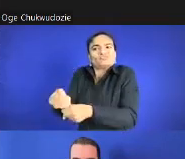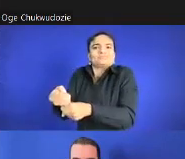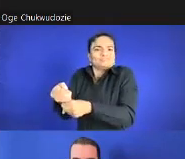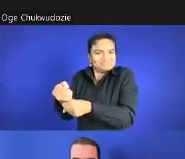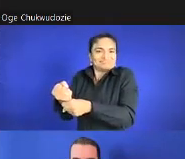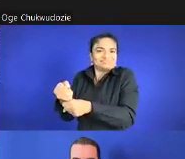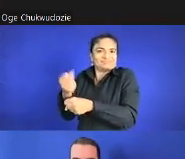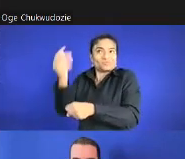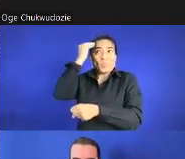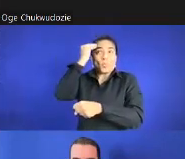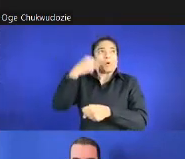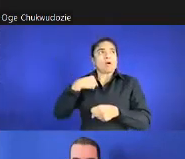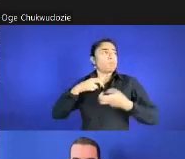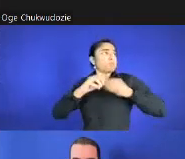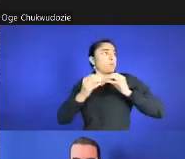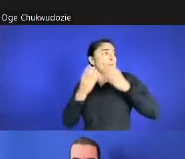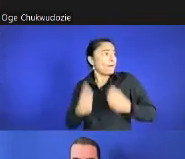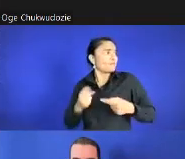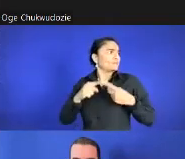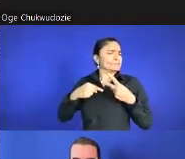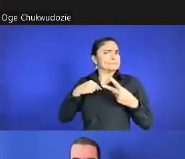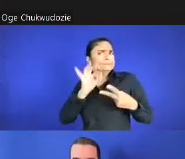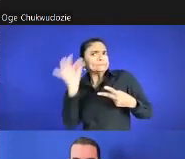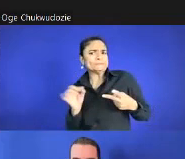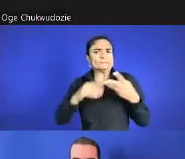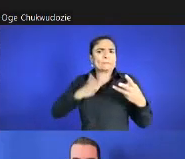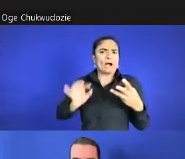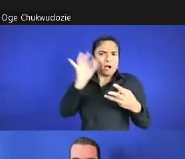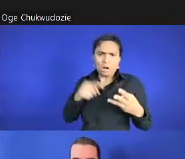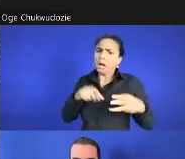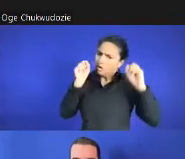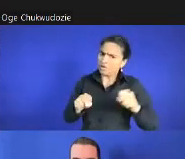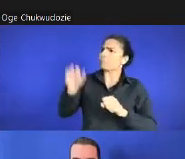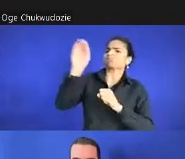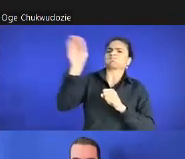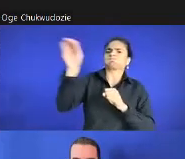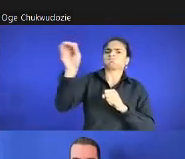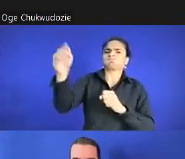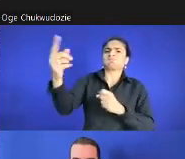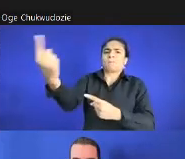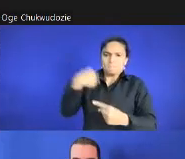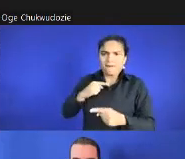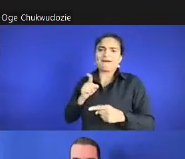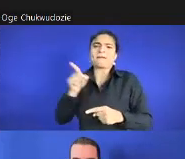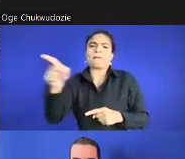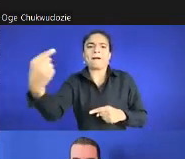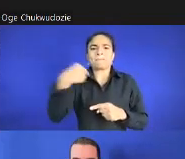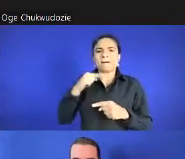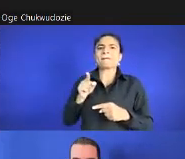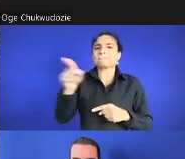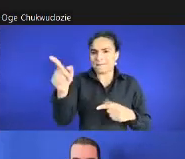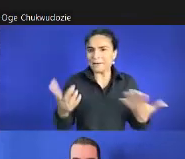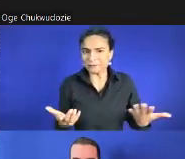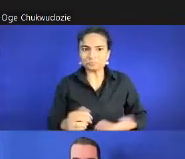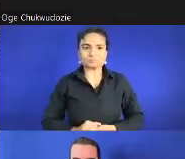back to them. I've had an issue where somebody raised the concern and for some reason, I think we couldn't contact him for a long time. By the time